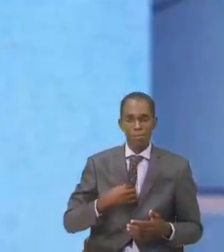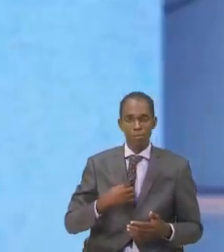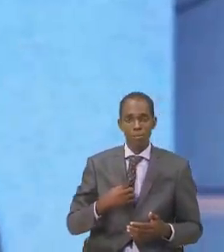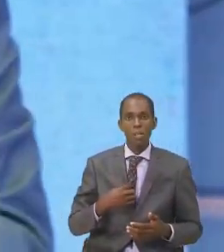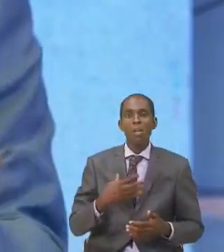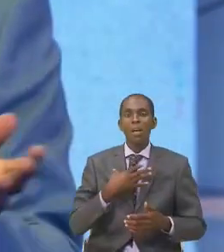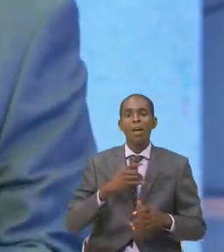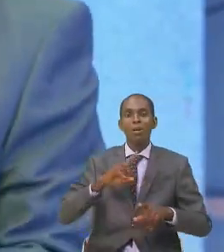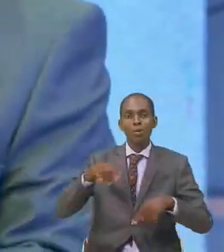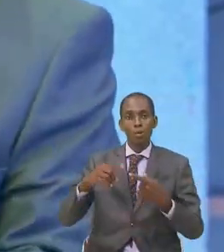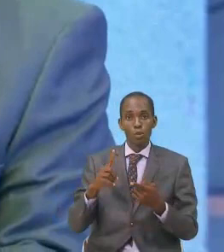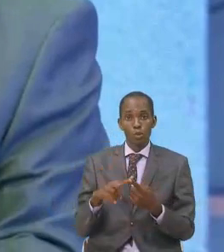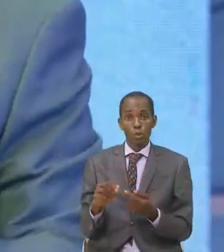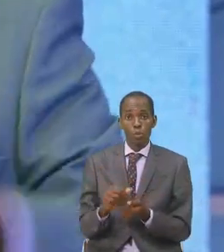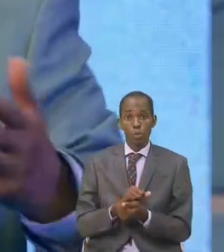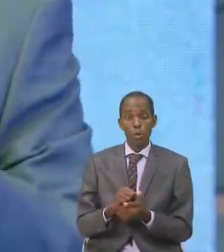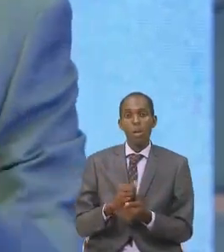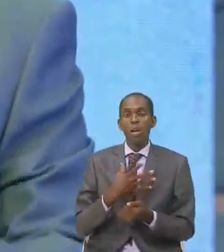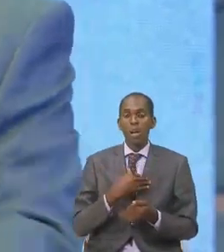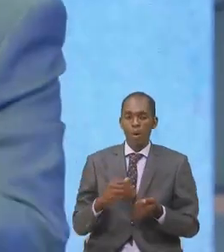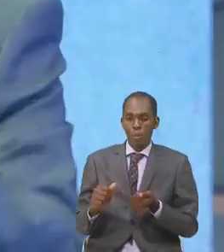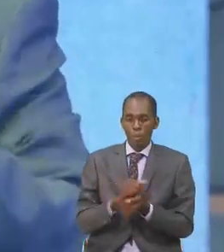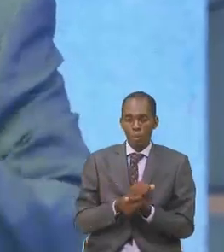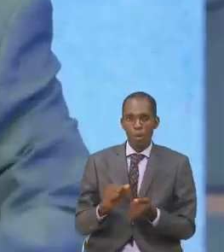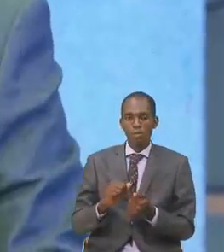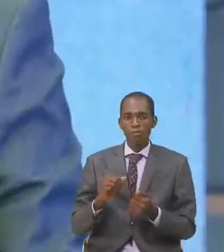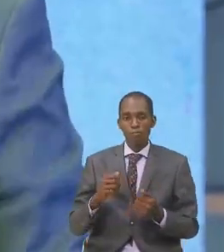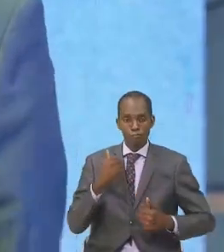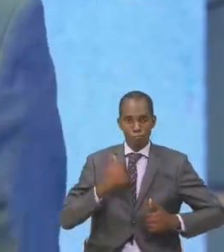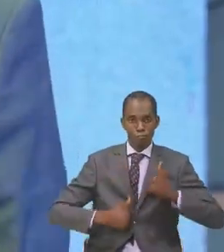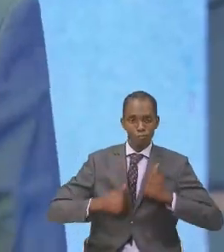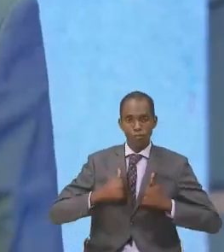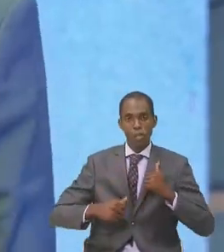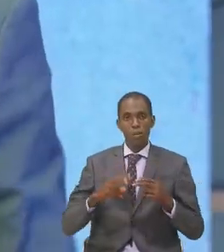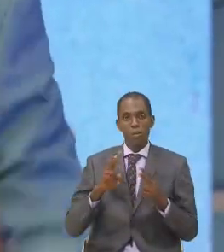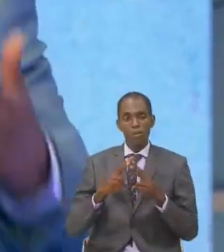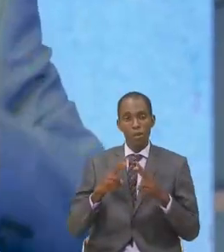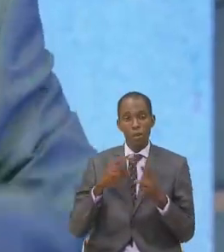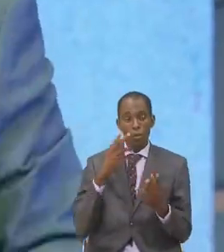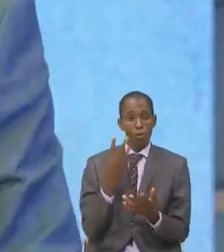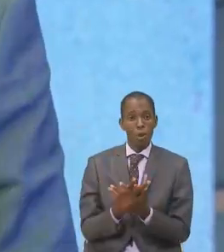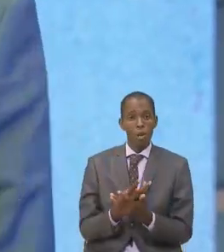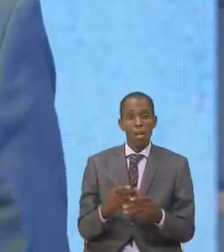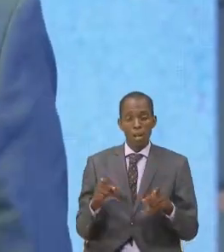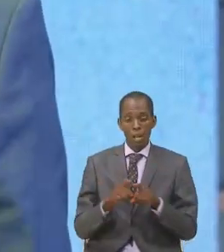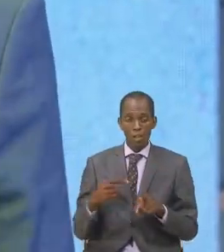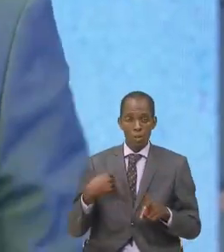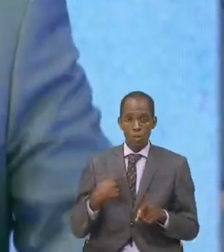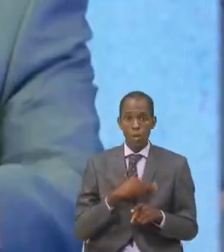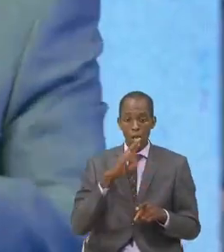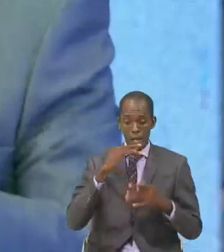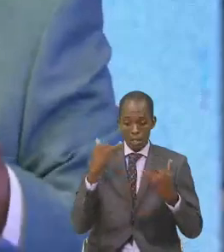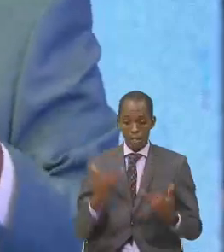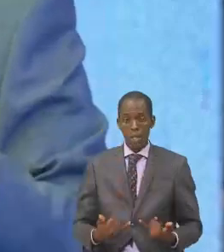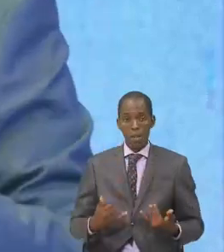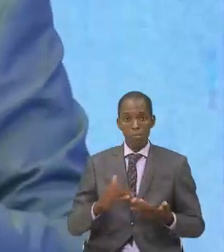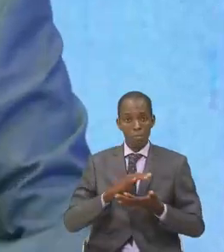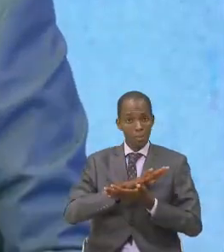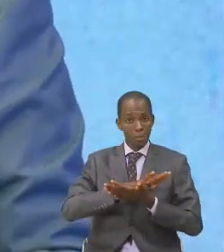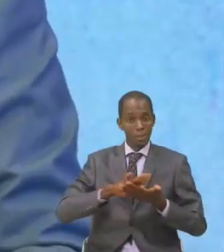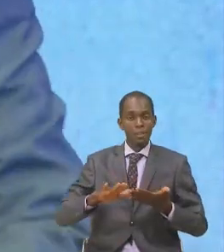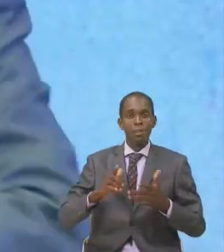defiled, smelling, and then we go for a wash, and we'll wash very well, and as